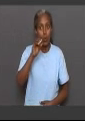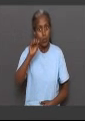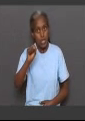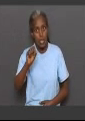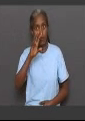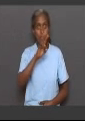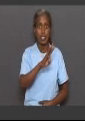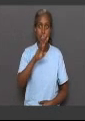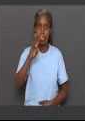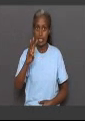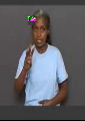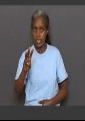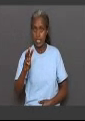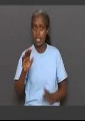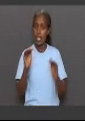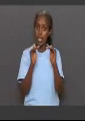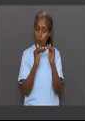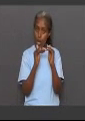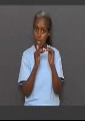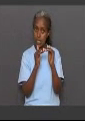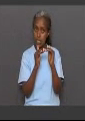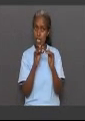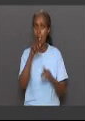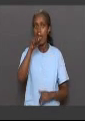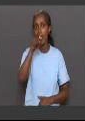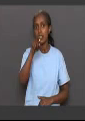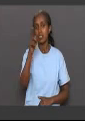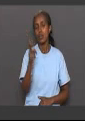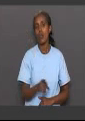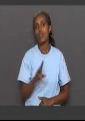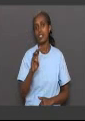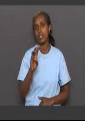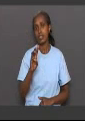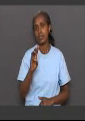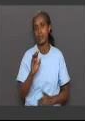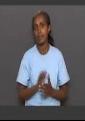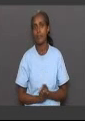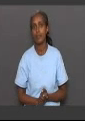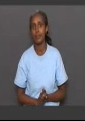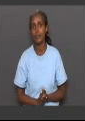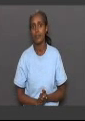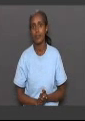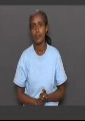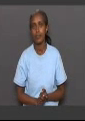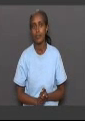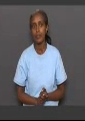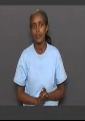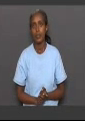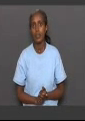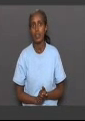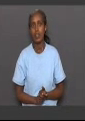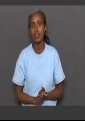Cosine 66 equals x over 6.